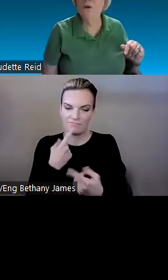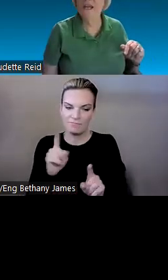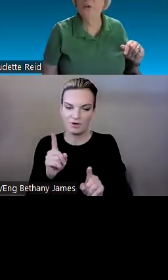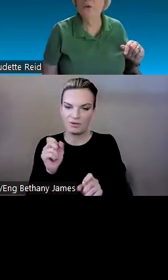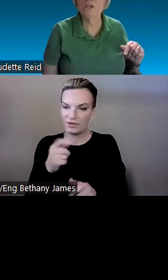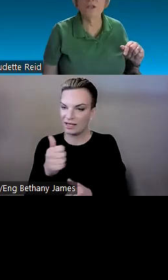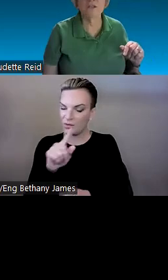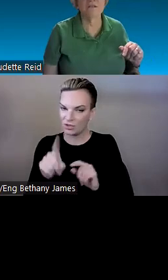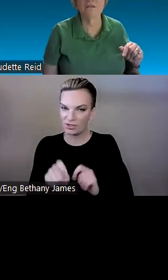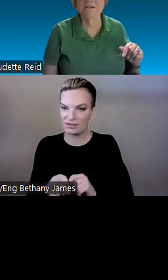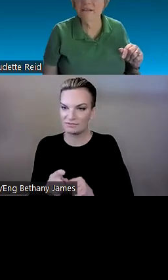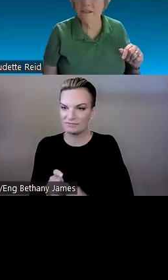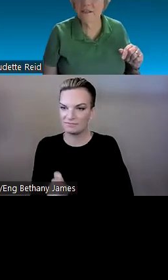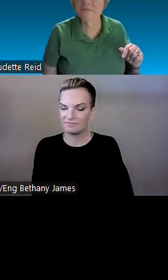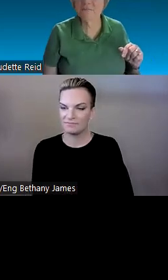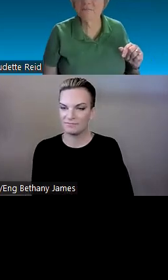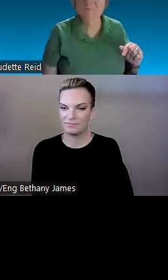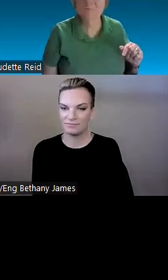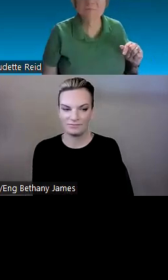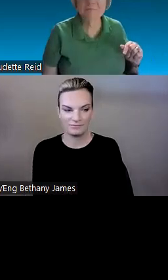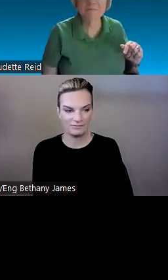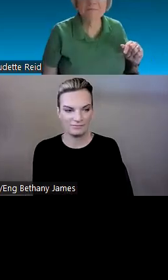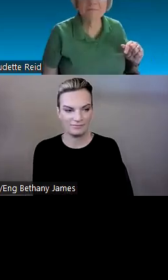Are there any questions?